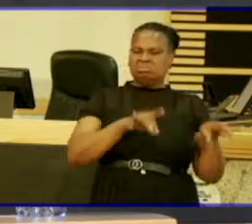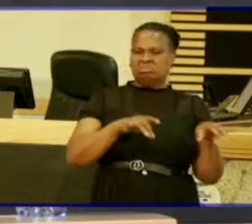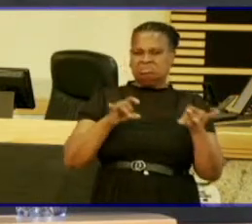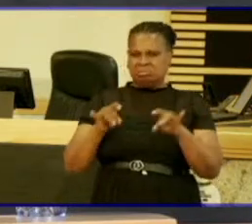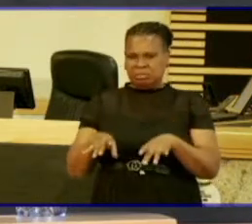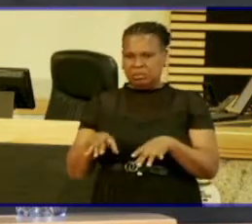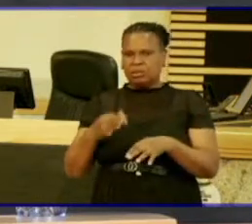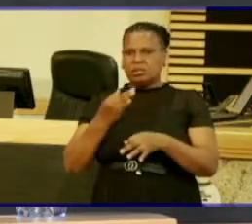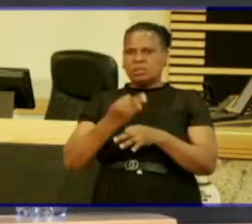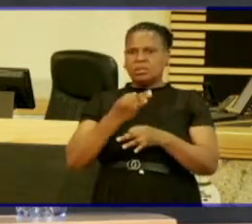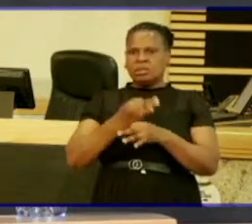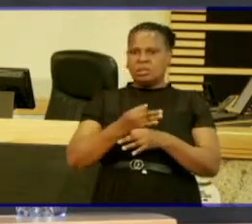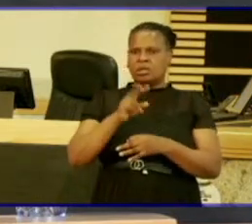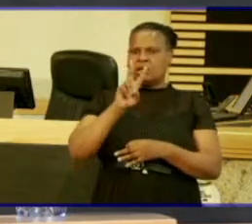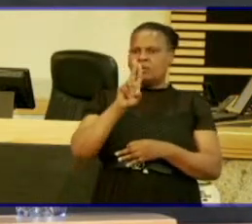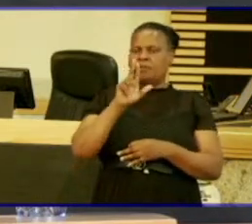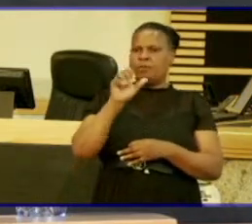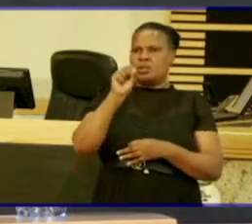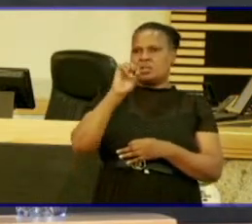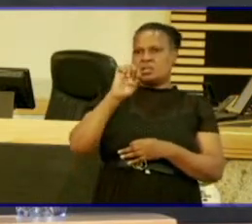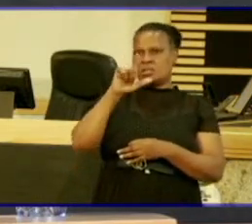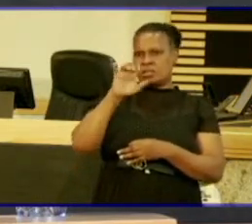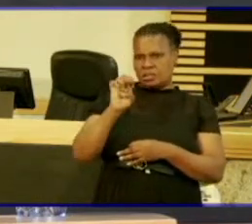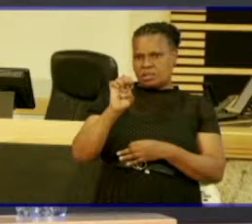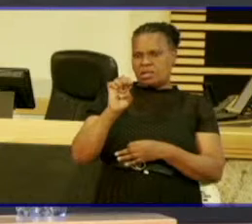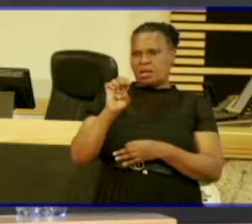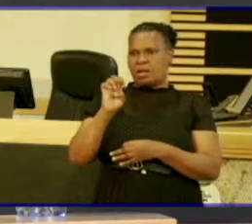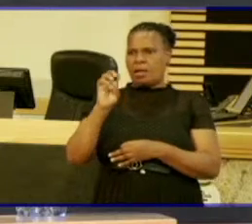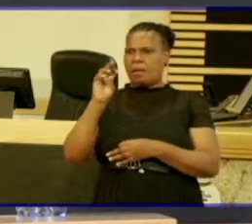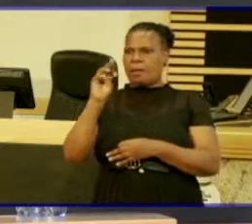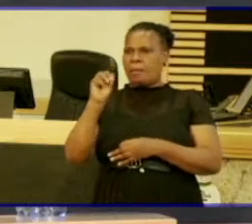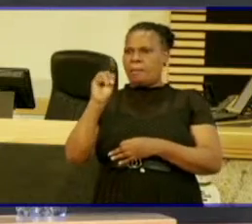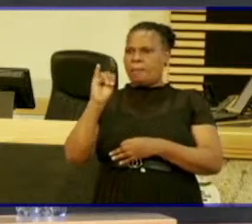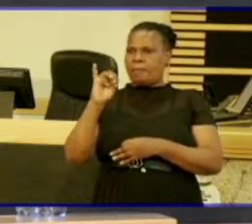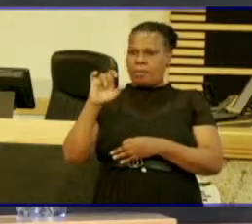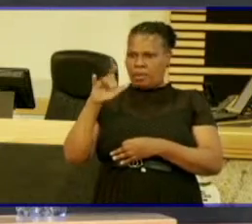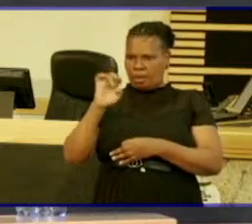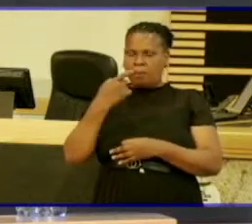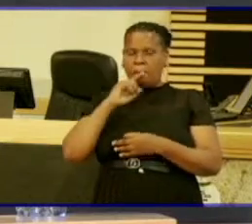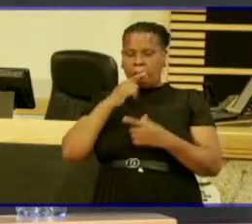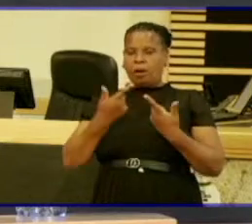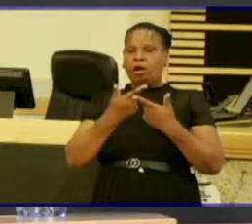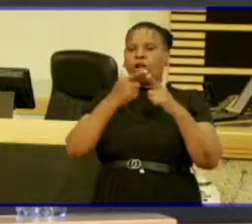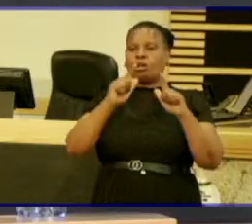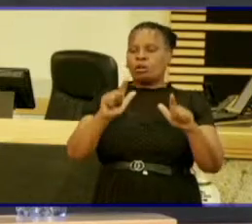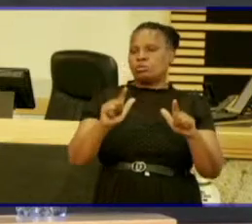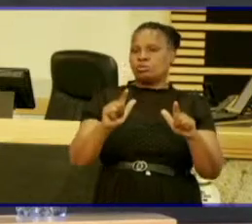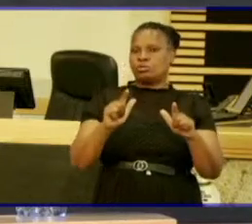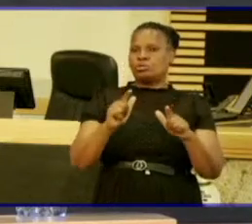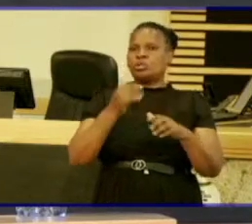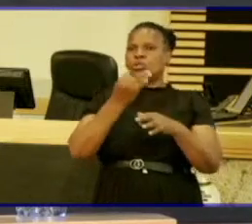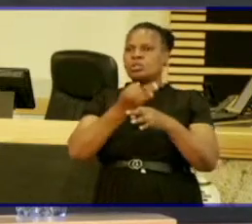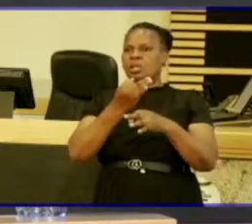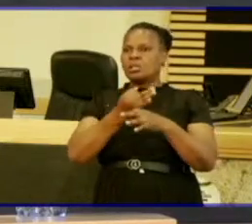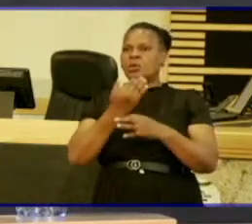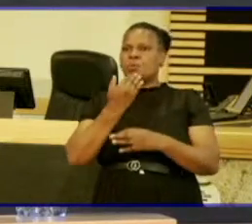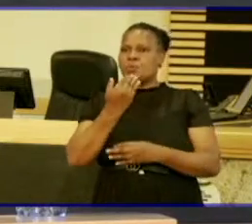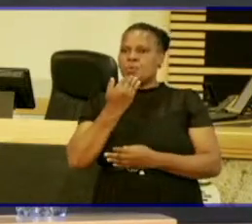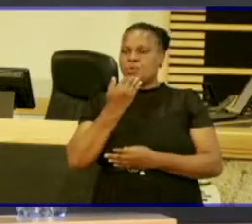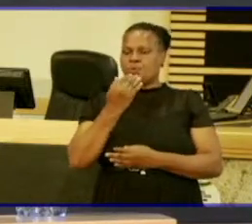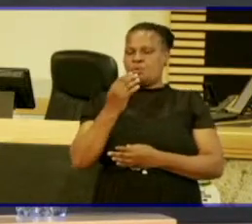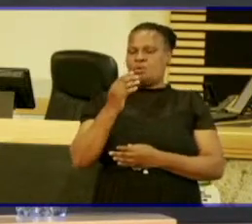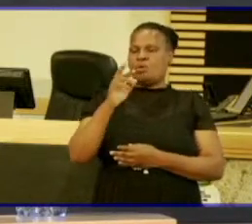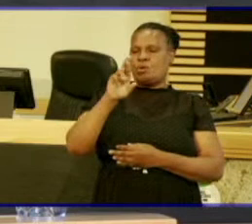stalwarts, Utatu Vuyisilemini, at his birthplace in Tsomo. We also launched the centenary of Utata uRaymond